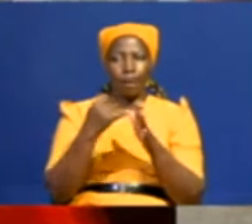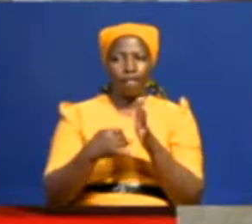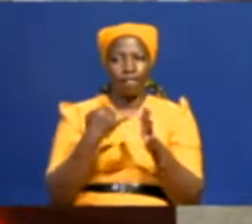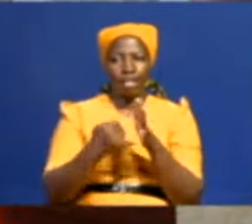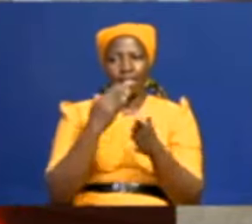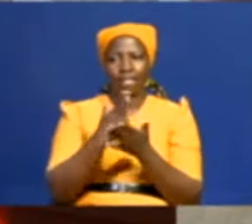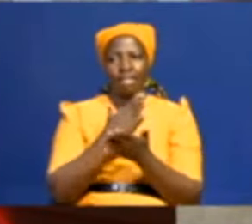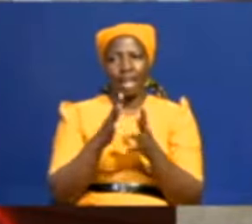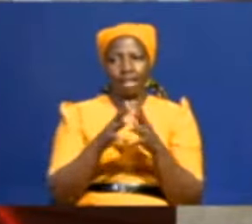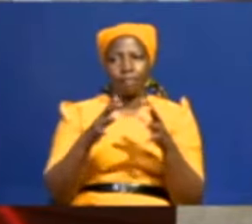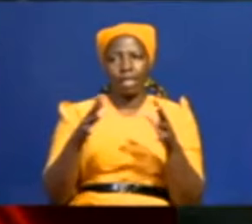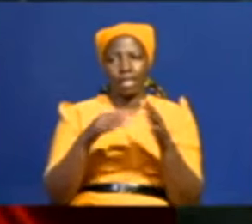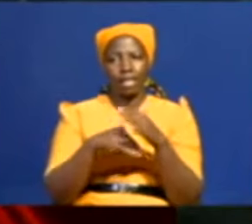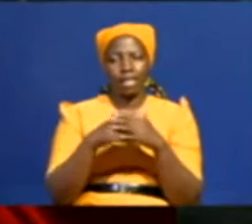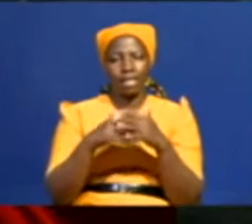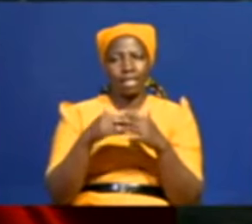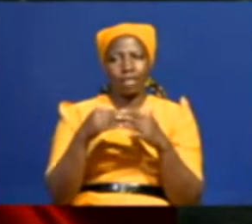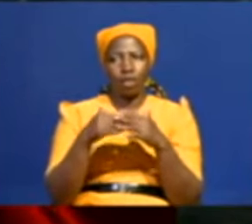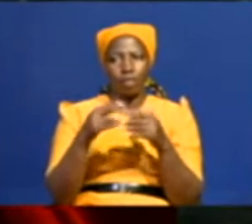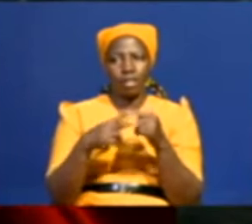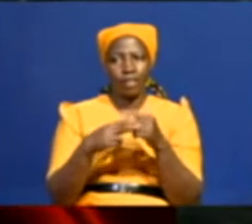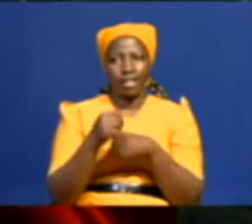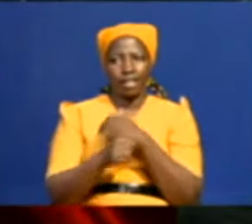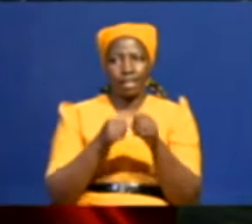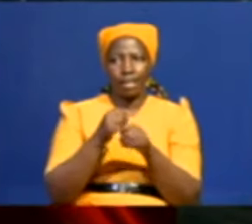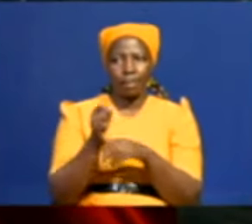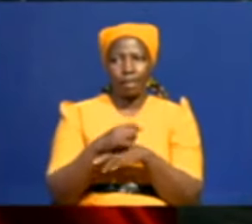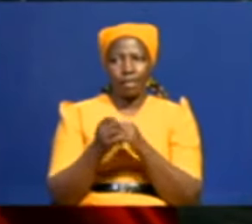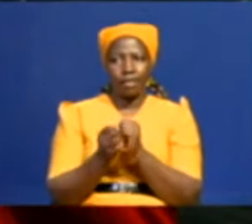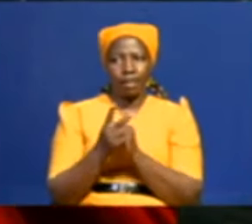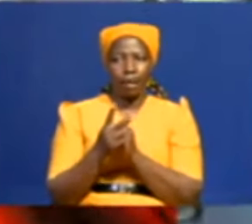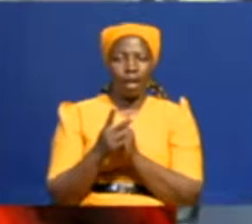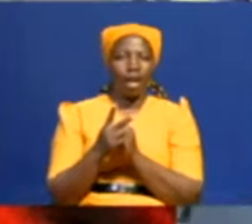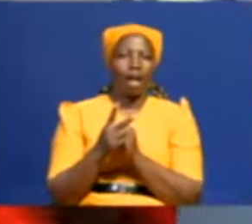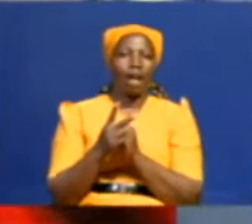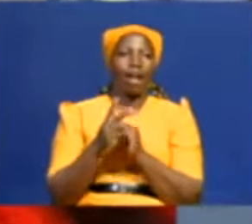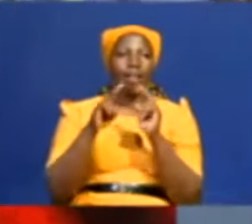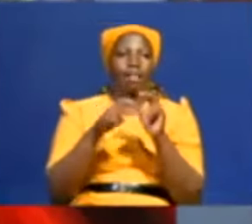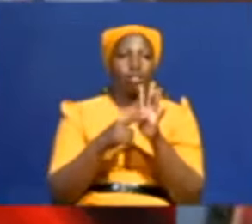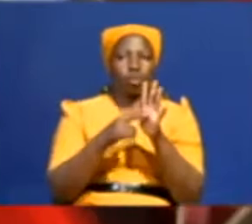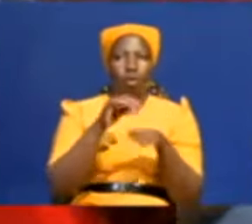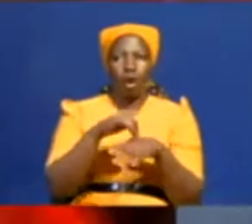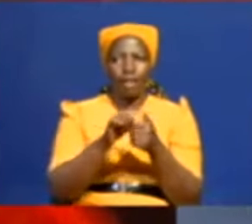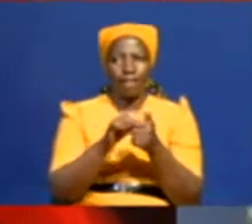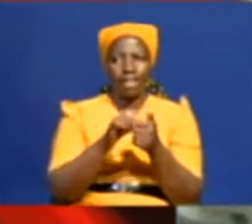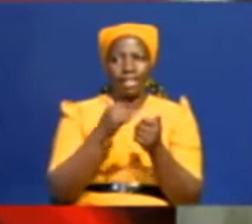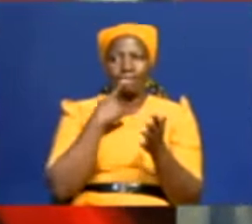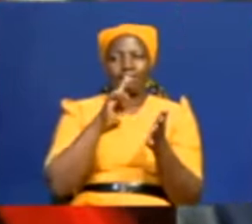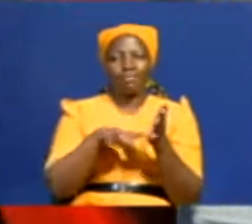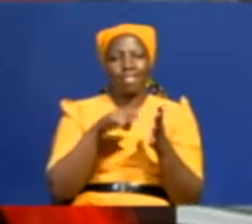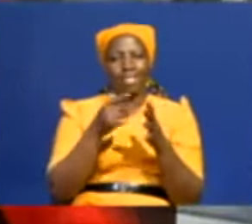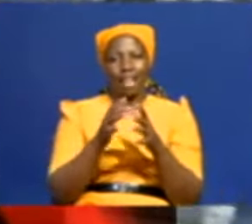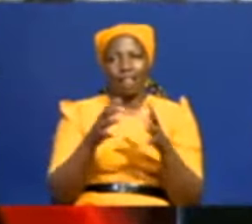fastest pace in almost 7 years in December. A business survey showed on Friday, though new export orders contracted for the second month